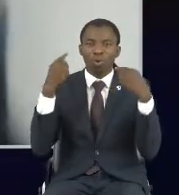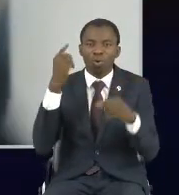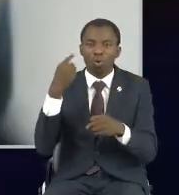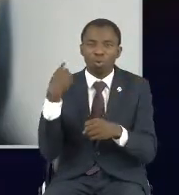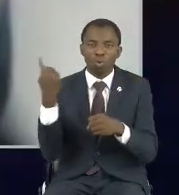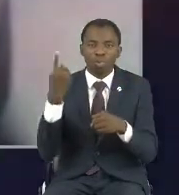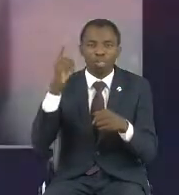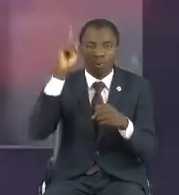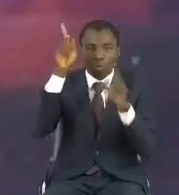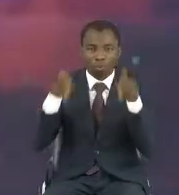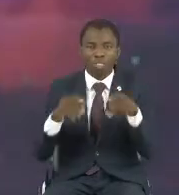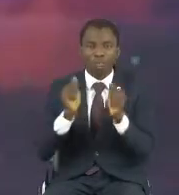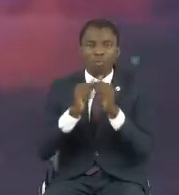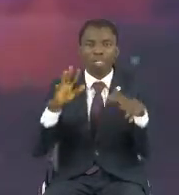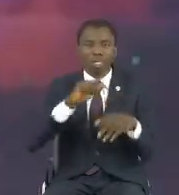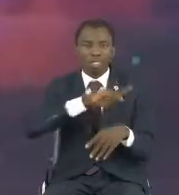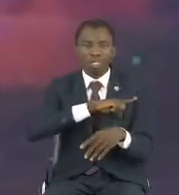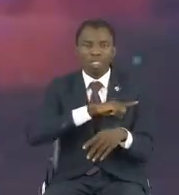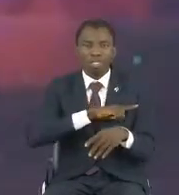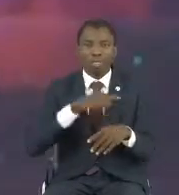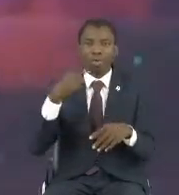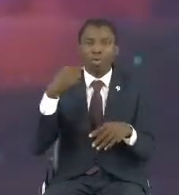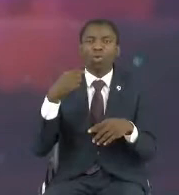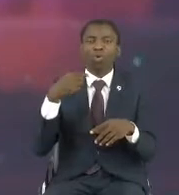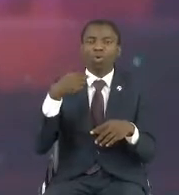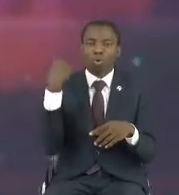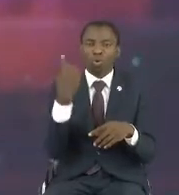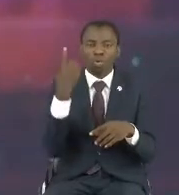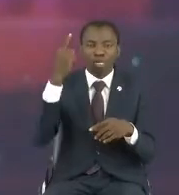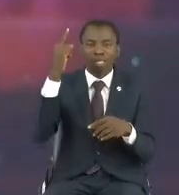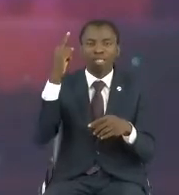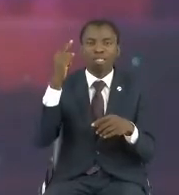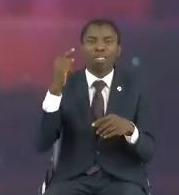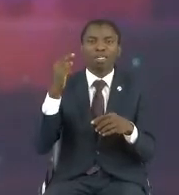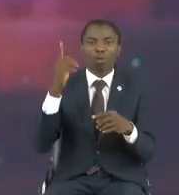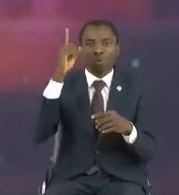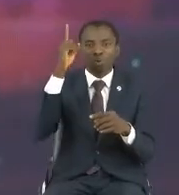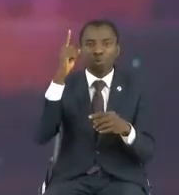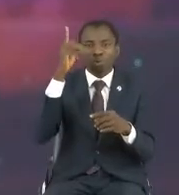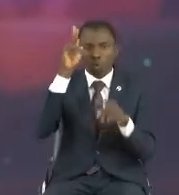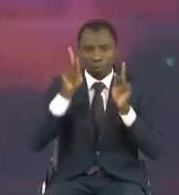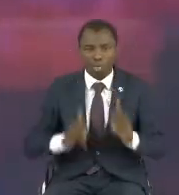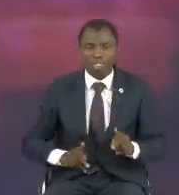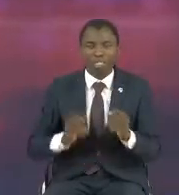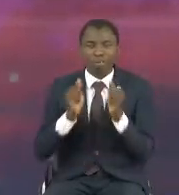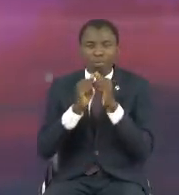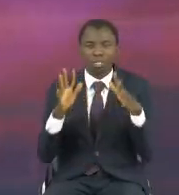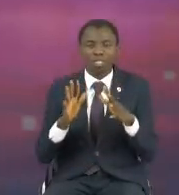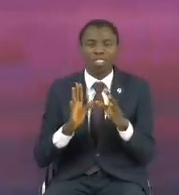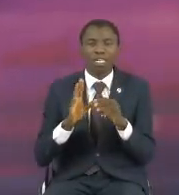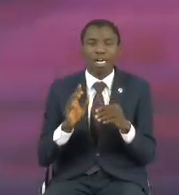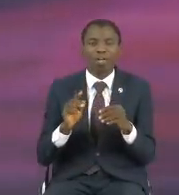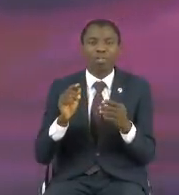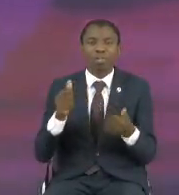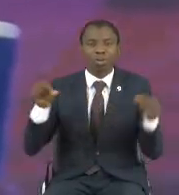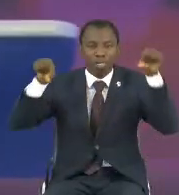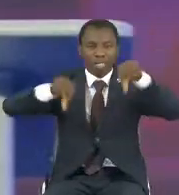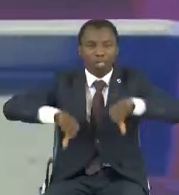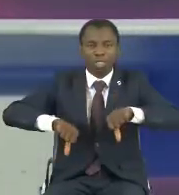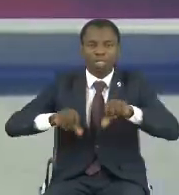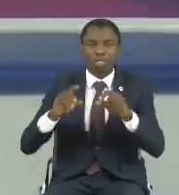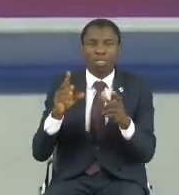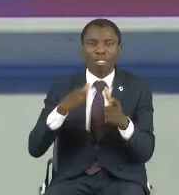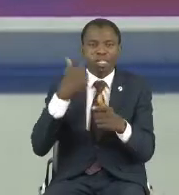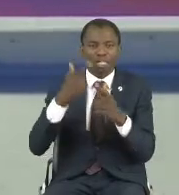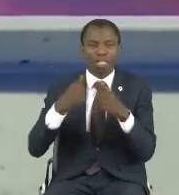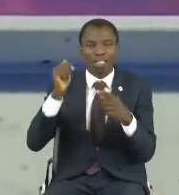without guilt. Only one person without any condemnation. And the Father said, I am